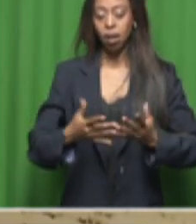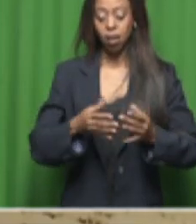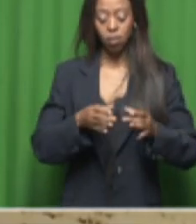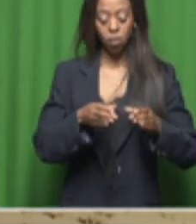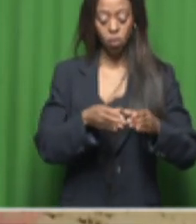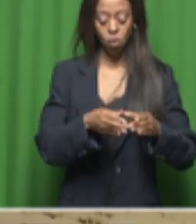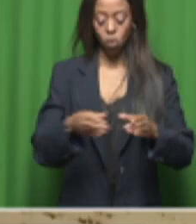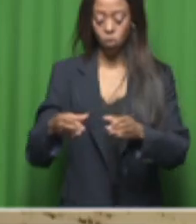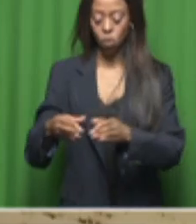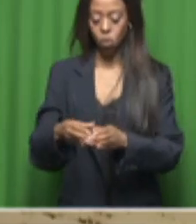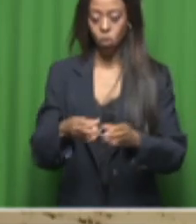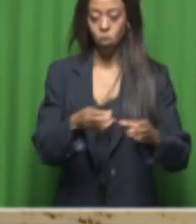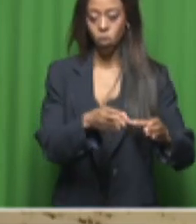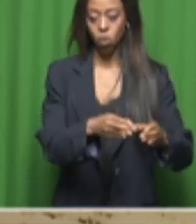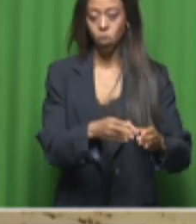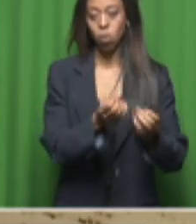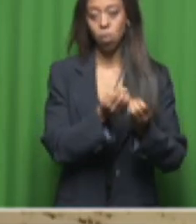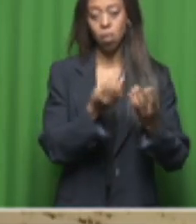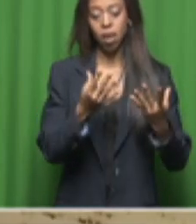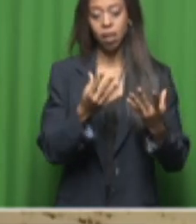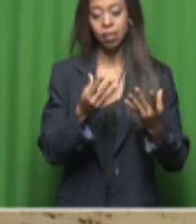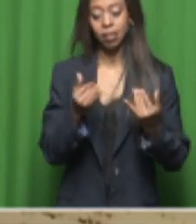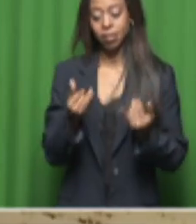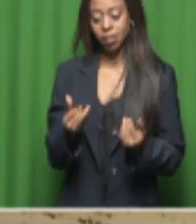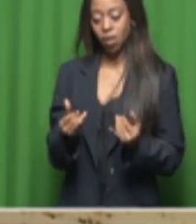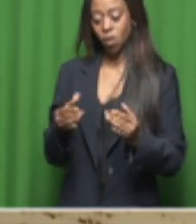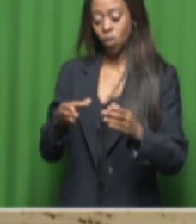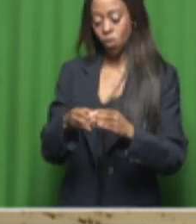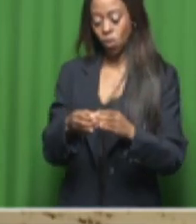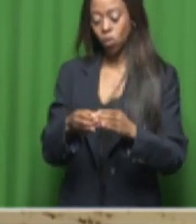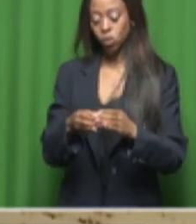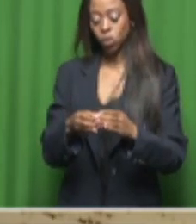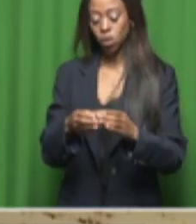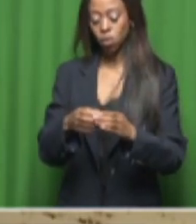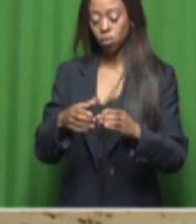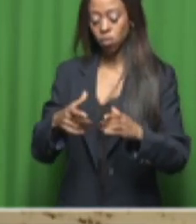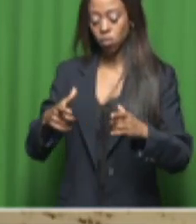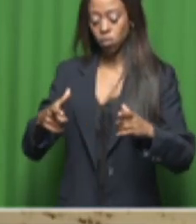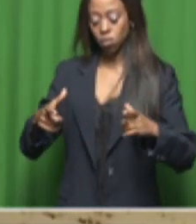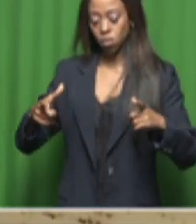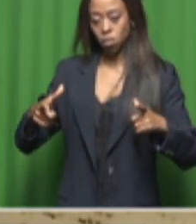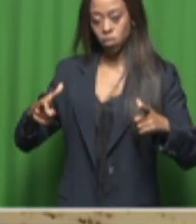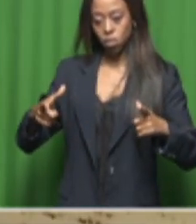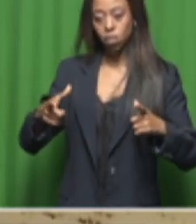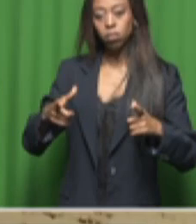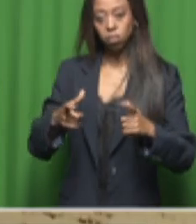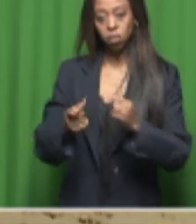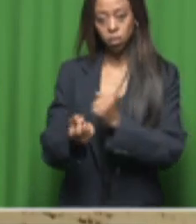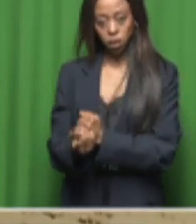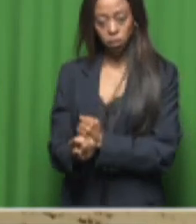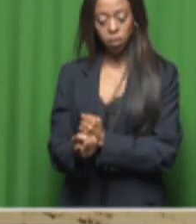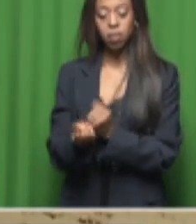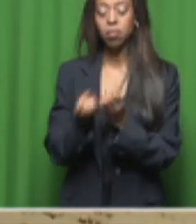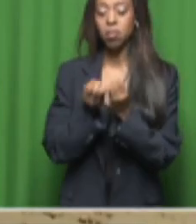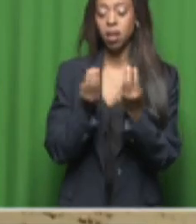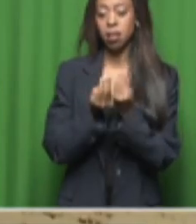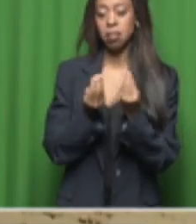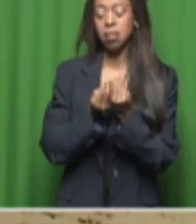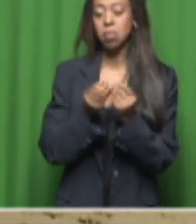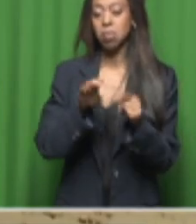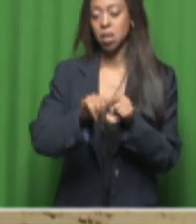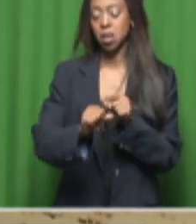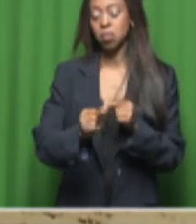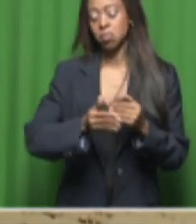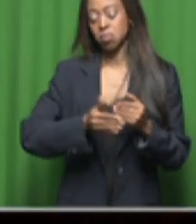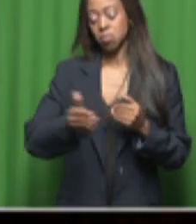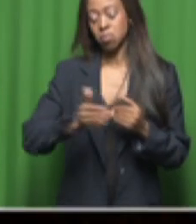and sinkholes that are creating due to that subsidence. So there's still a lot that's going to be discovered and exposed over the next